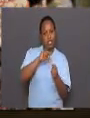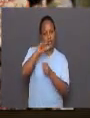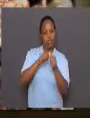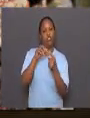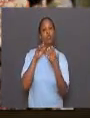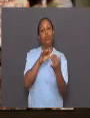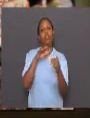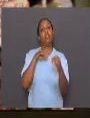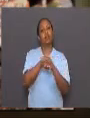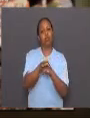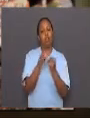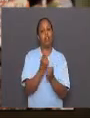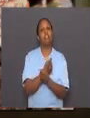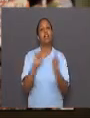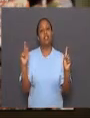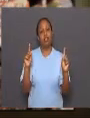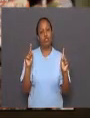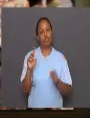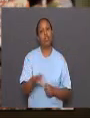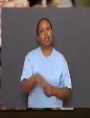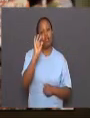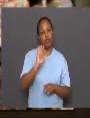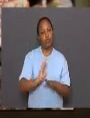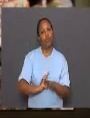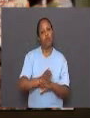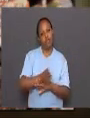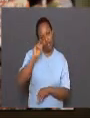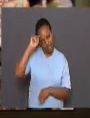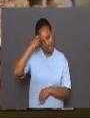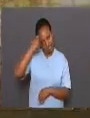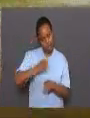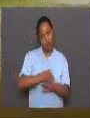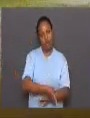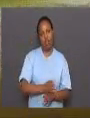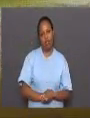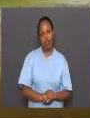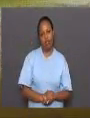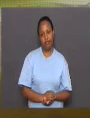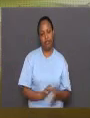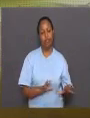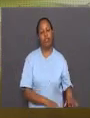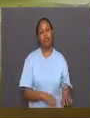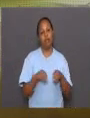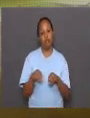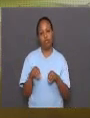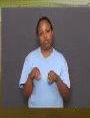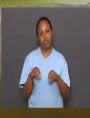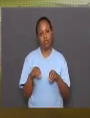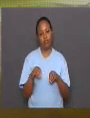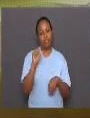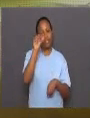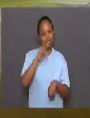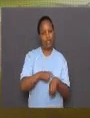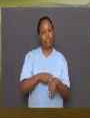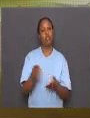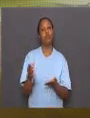after they gained independence from their colonizers. Students, take a